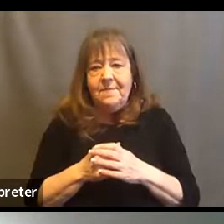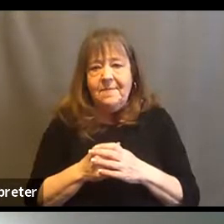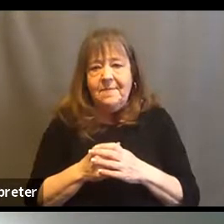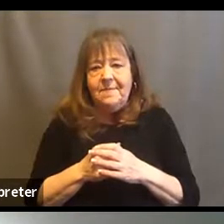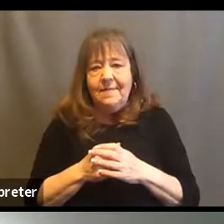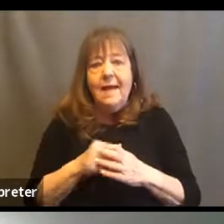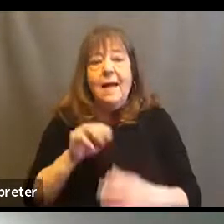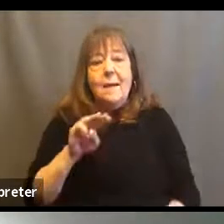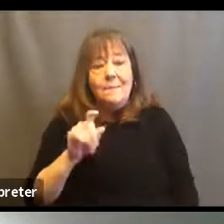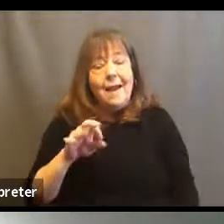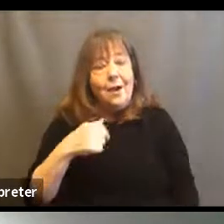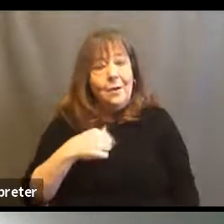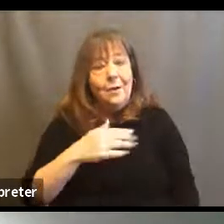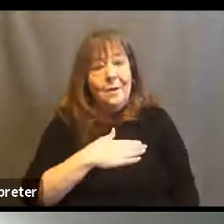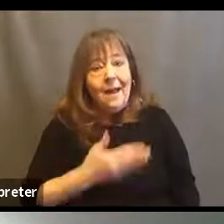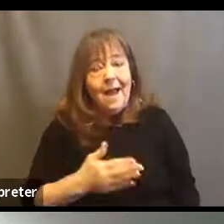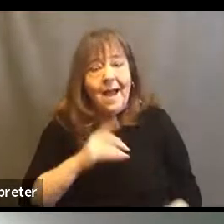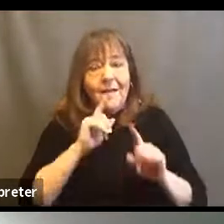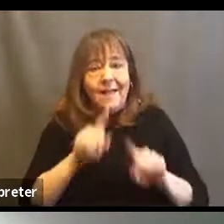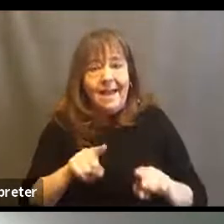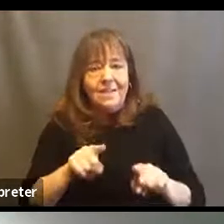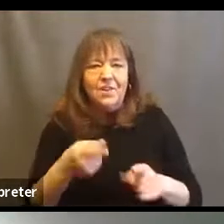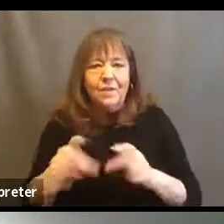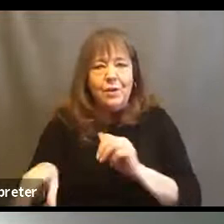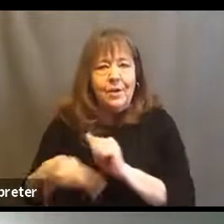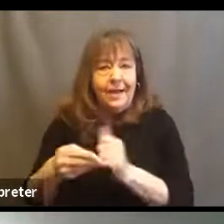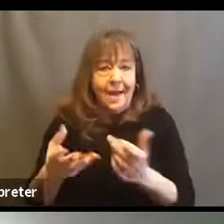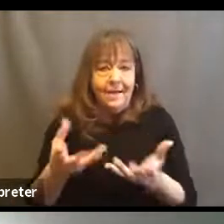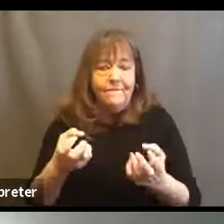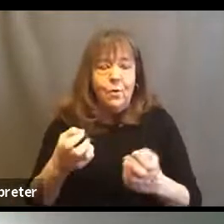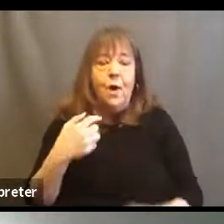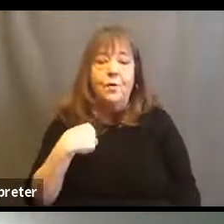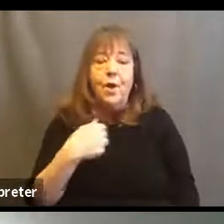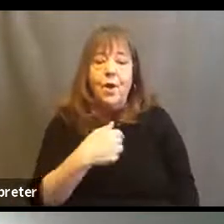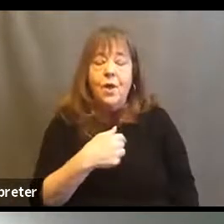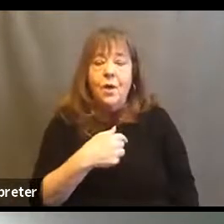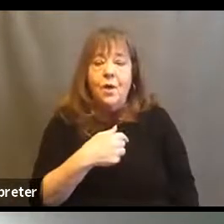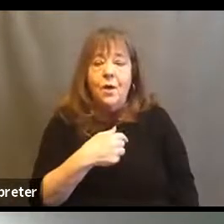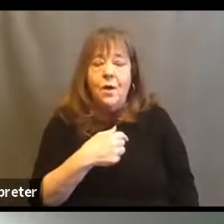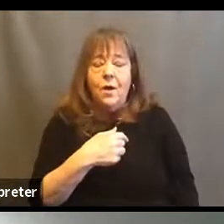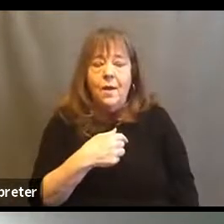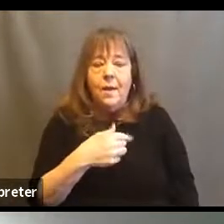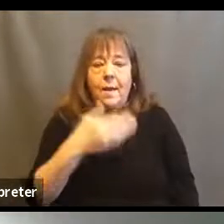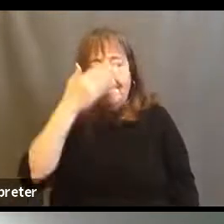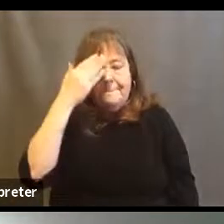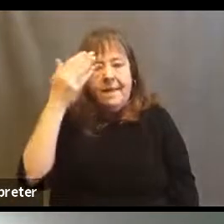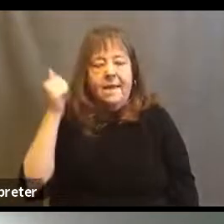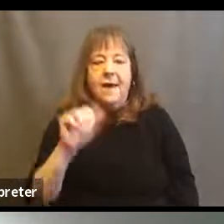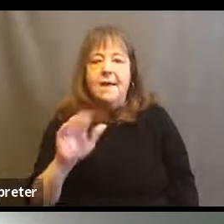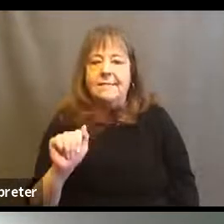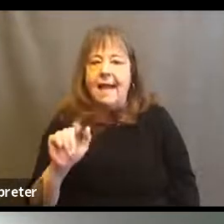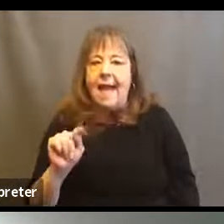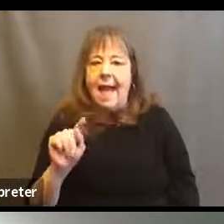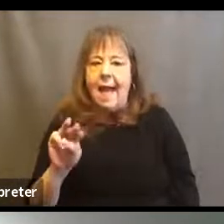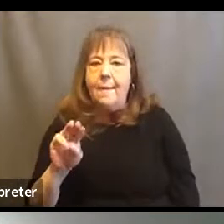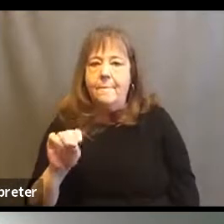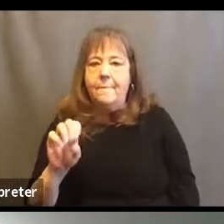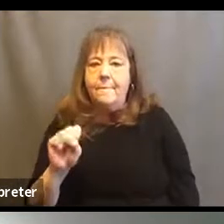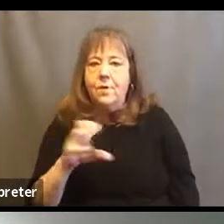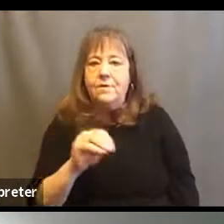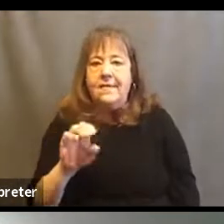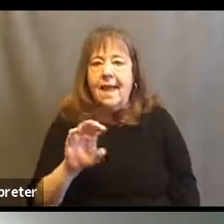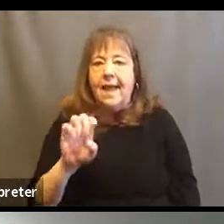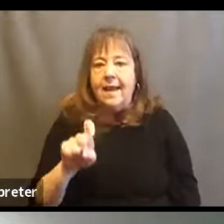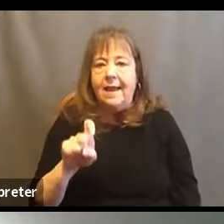Mayor, I'll jump in and you can fill in any blanks. We, at the request of Atmos and of Excel, based